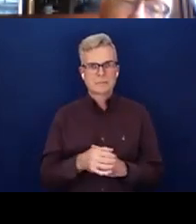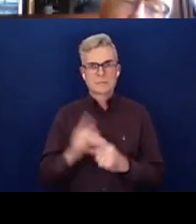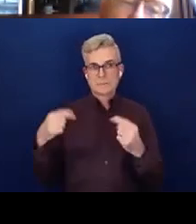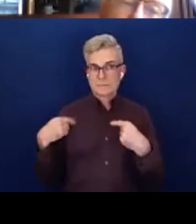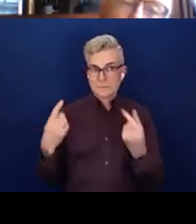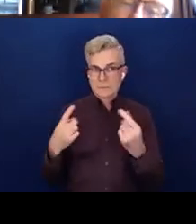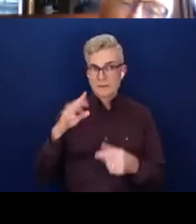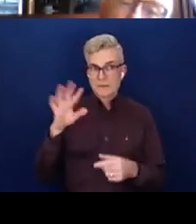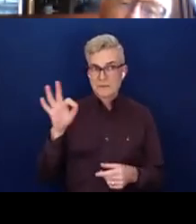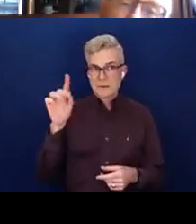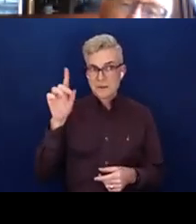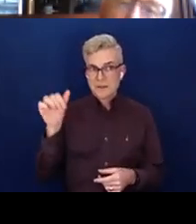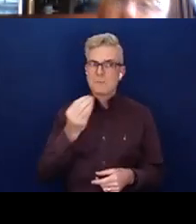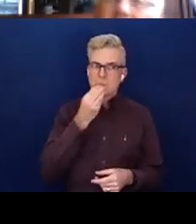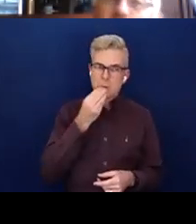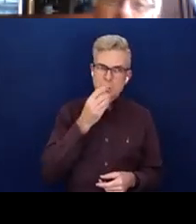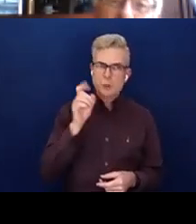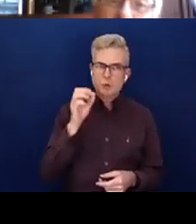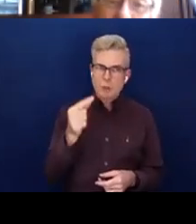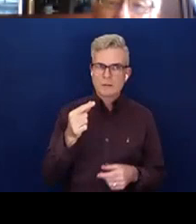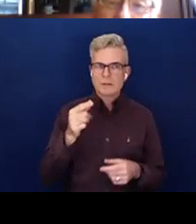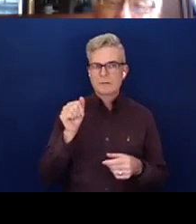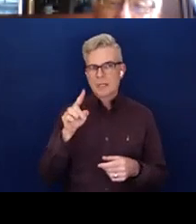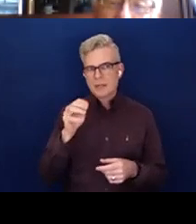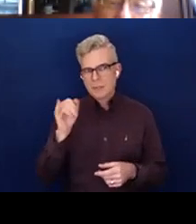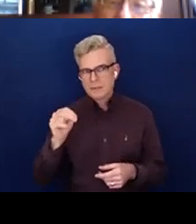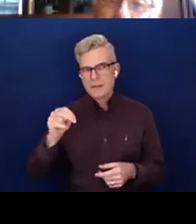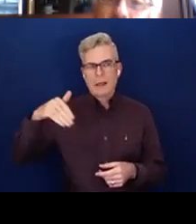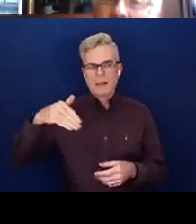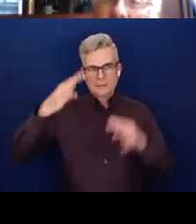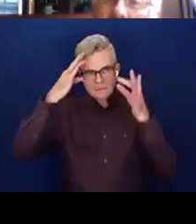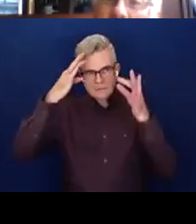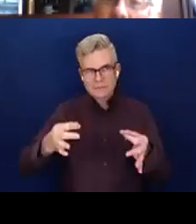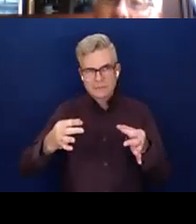Administration, so I do not know if they're going to say, stay away from those